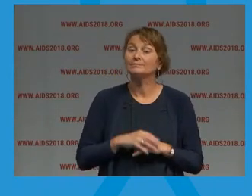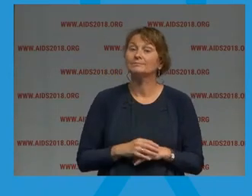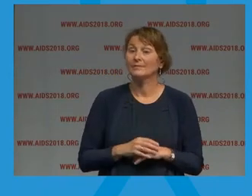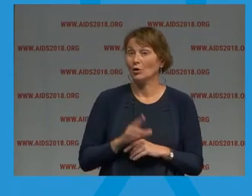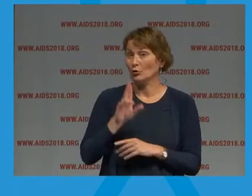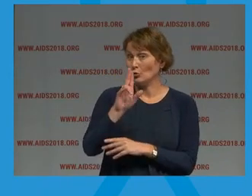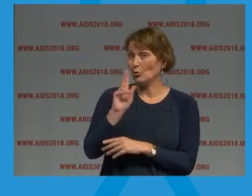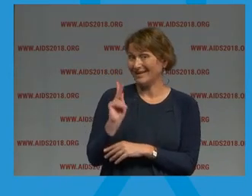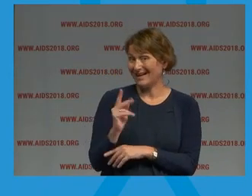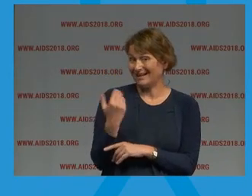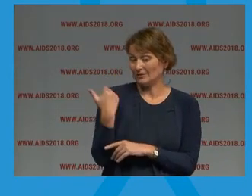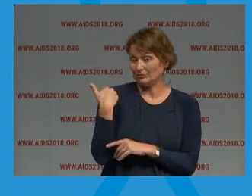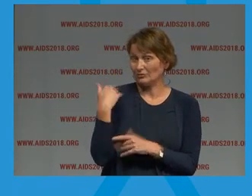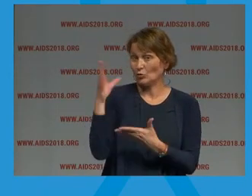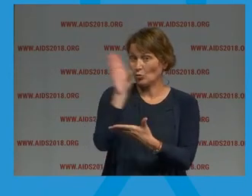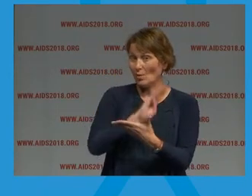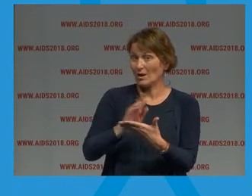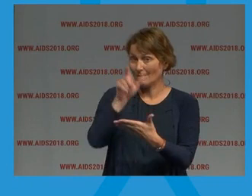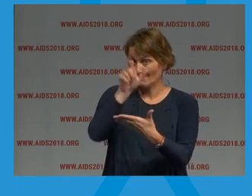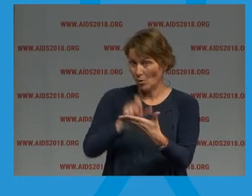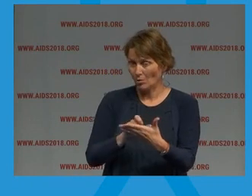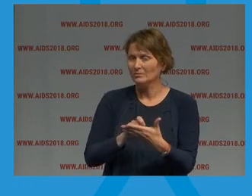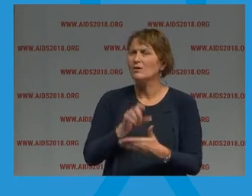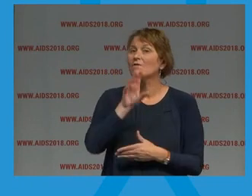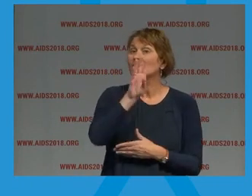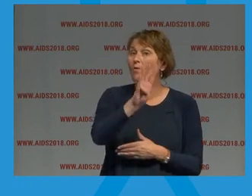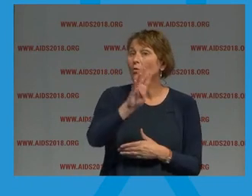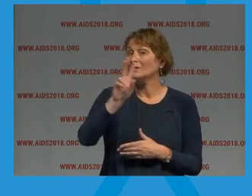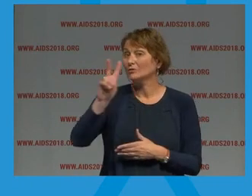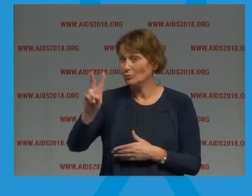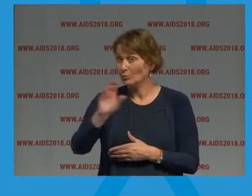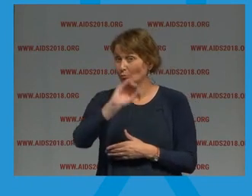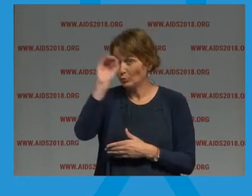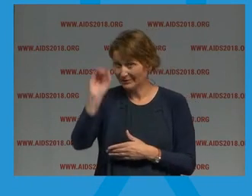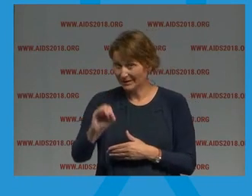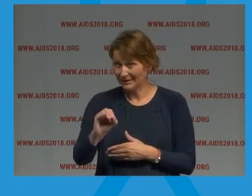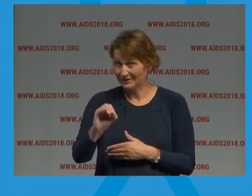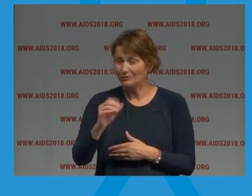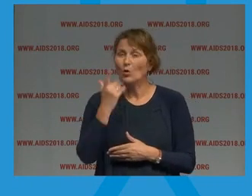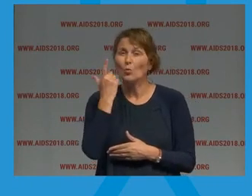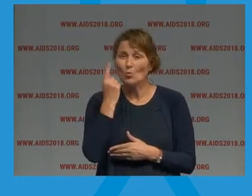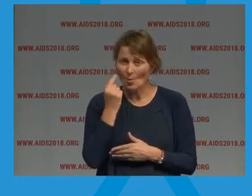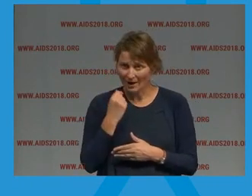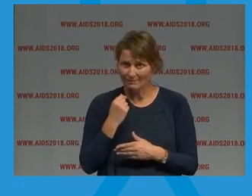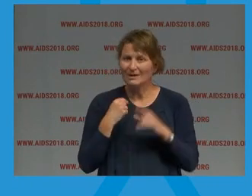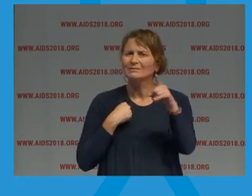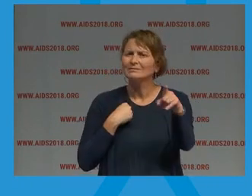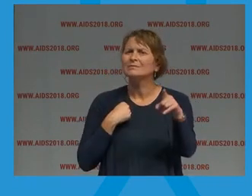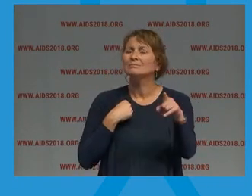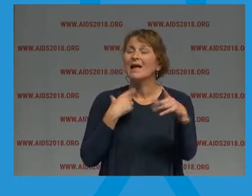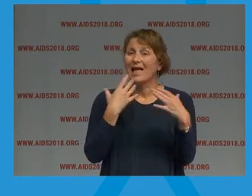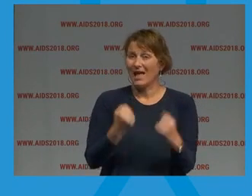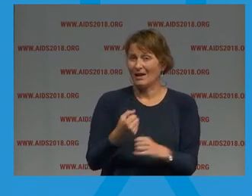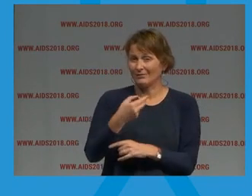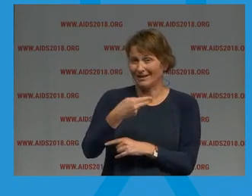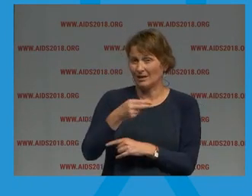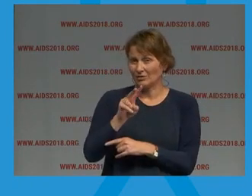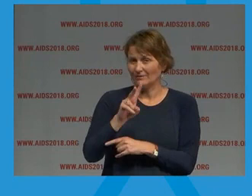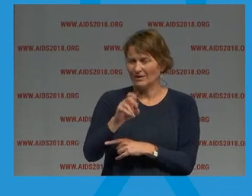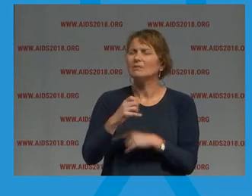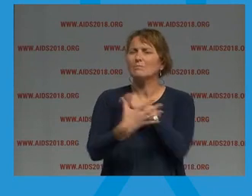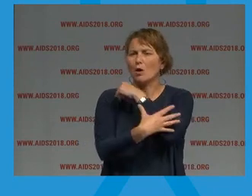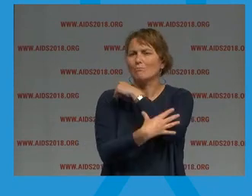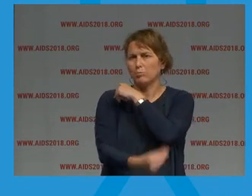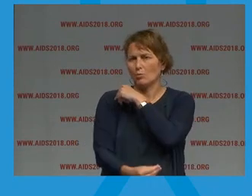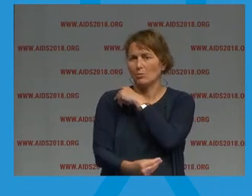that 42% of women living in the UK living with HIV are in poverty. We're twice as likely to be,